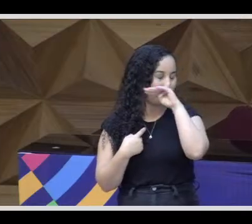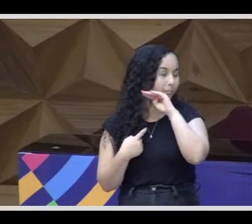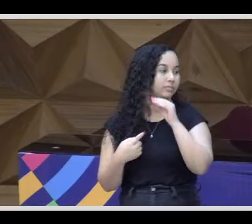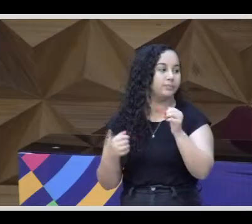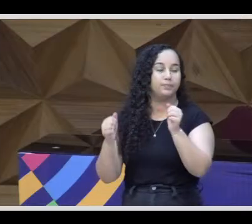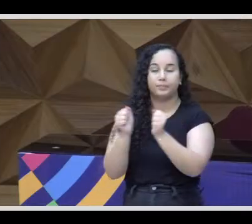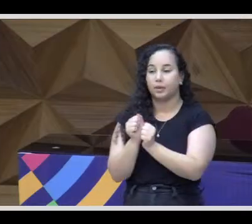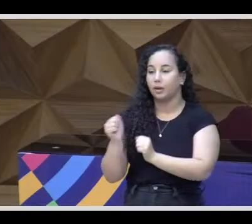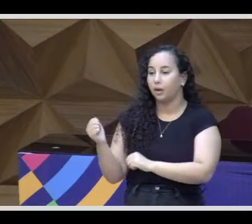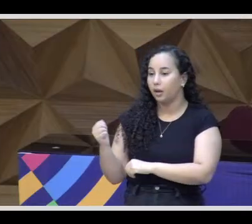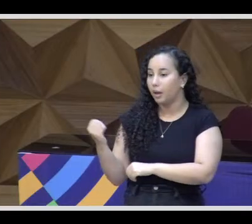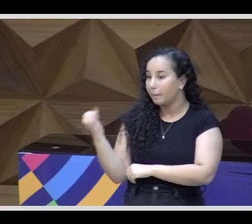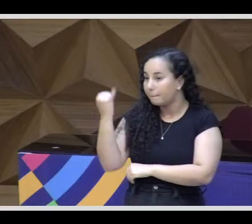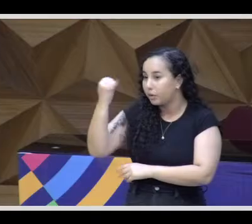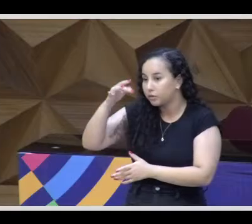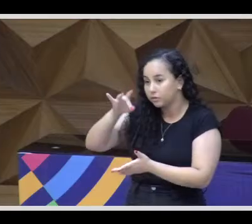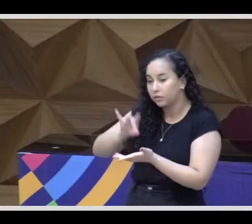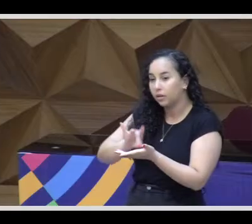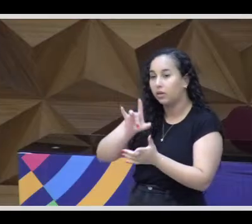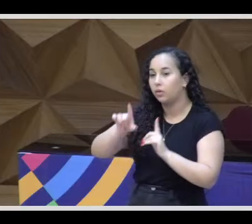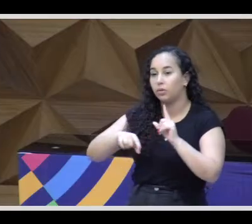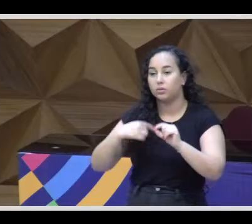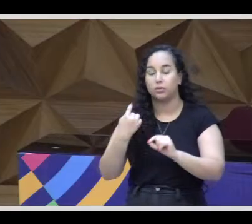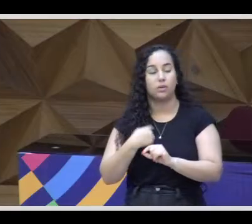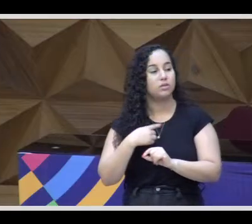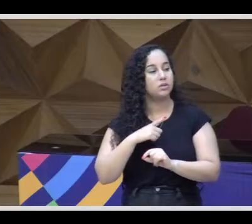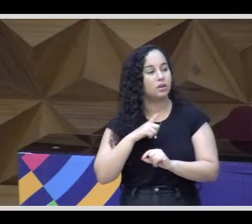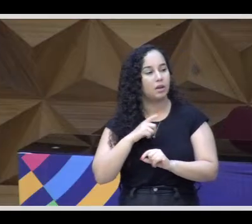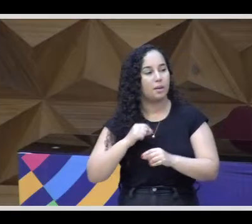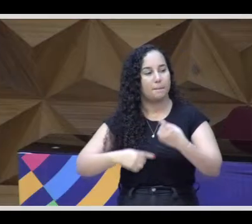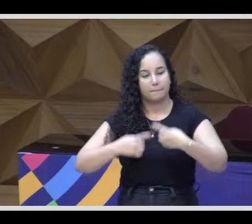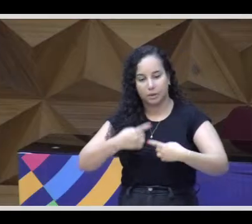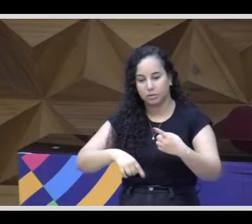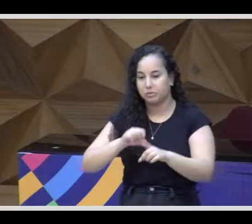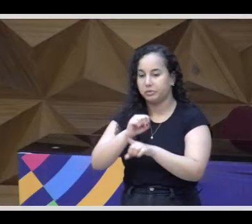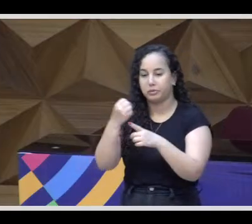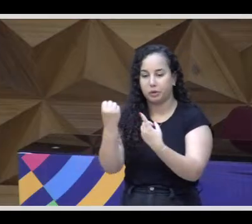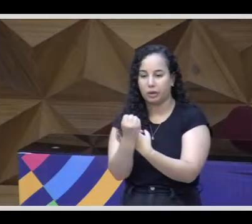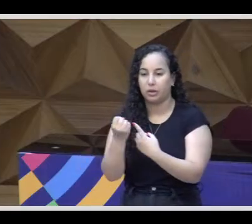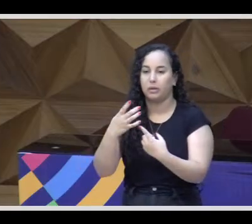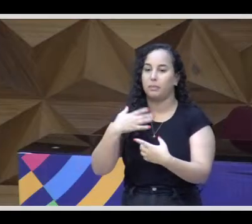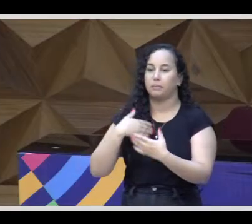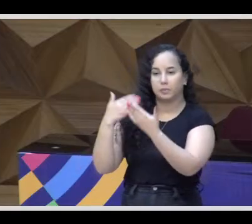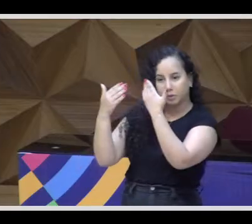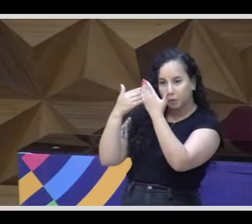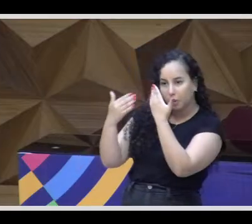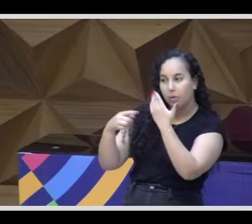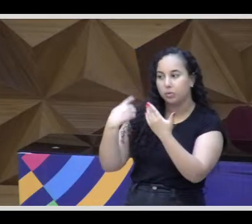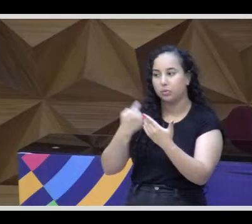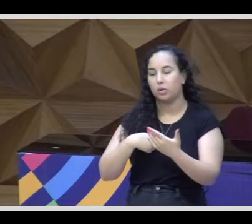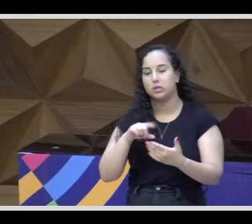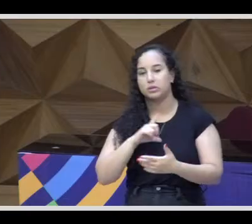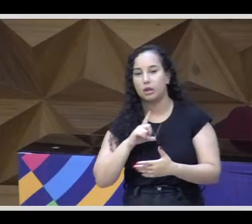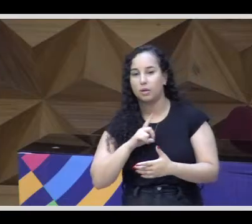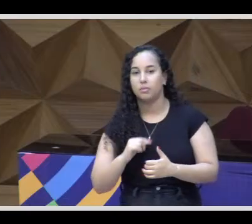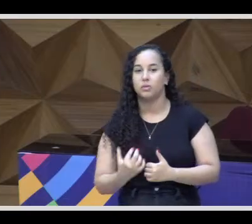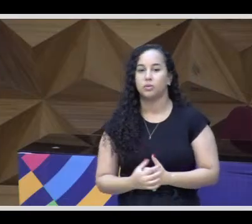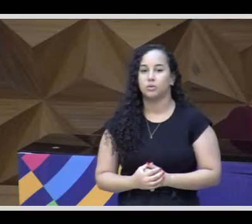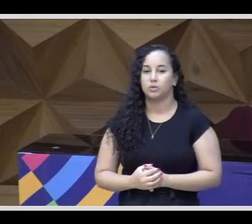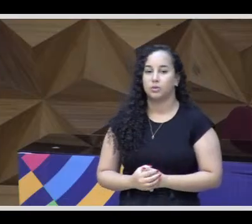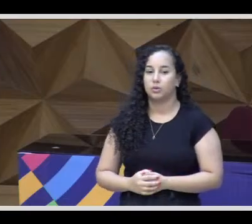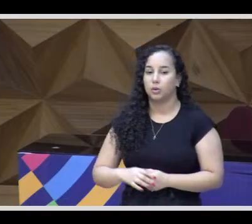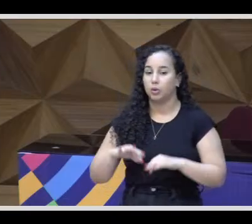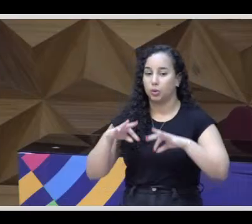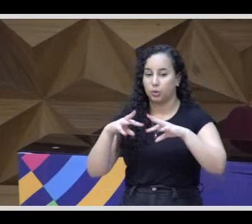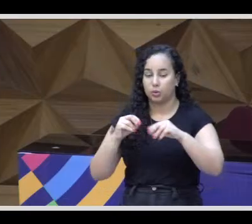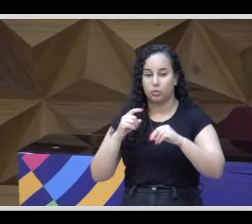real questions as the ones we political scientists, sociologists, psychologists, we have, with all the